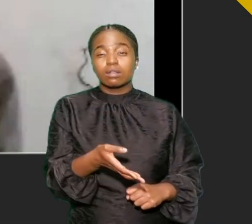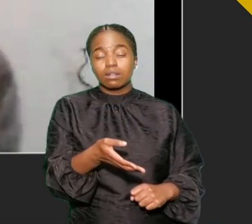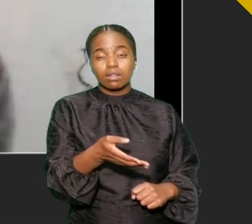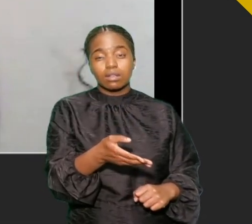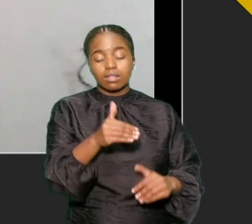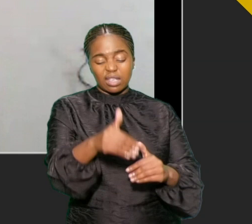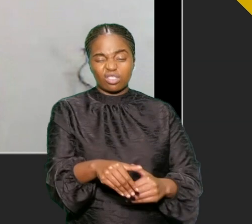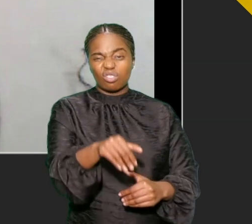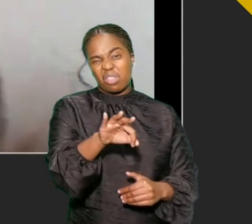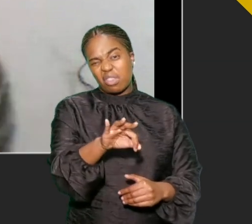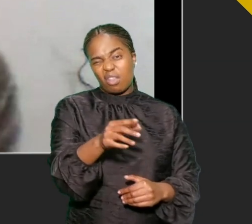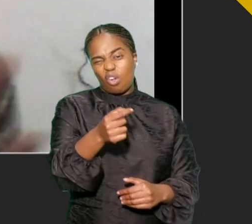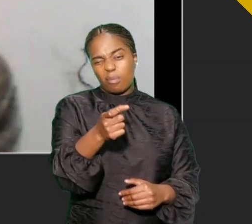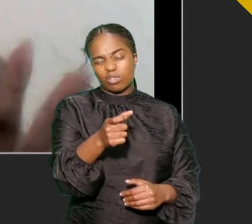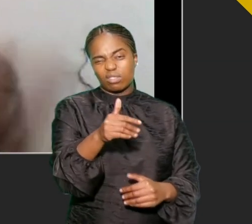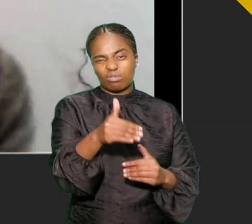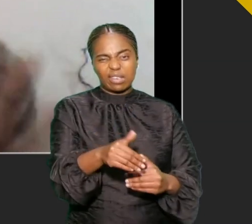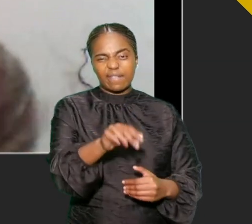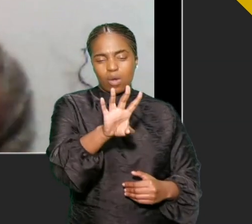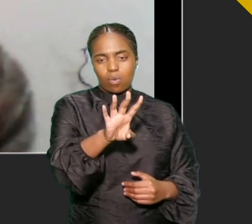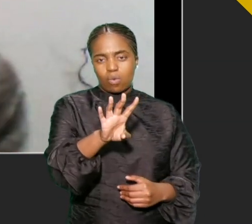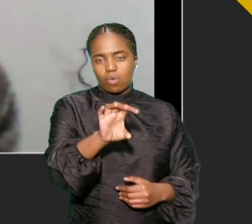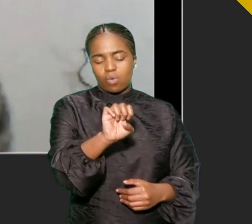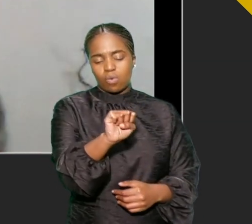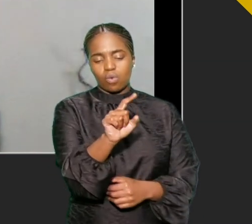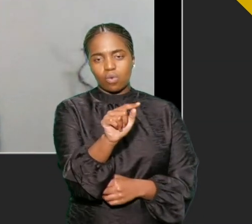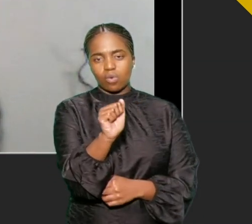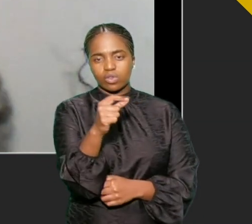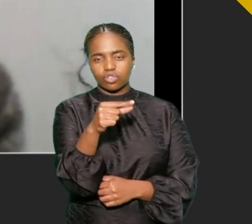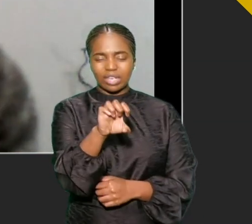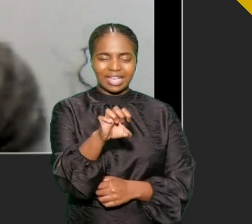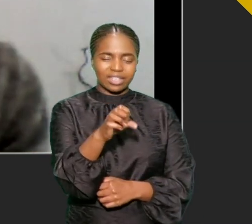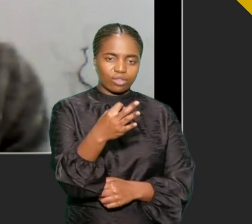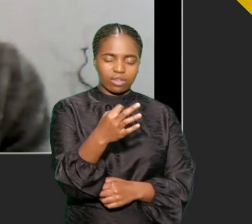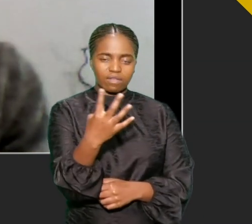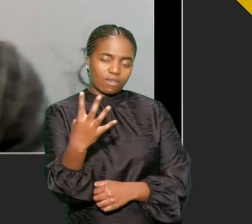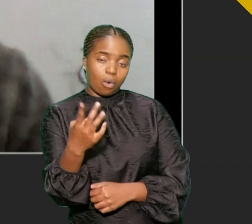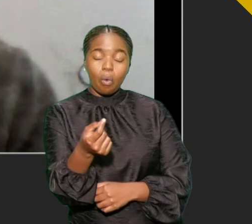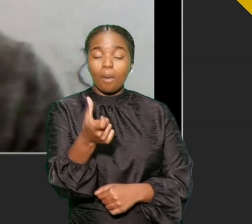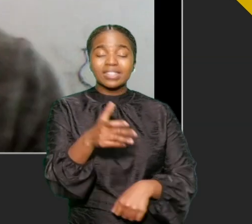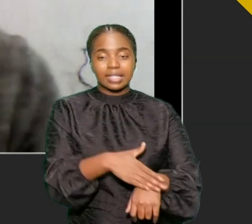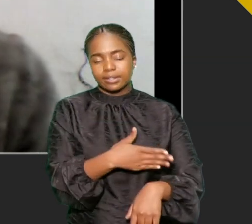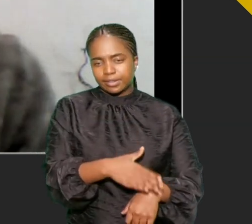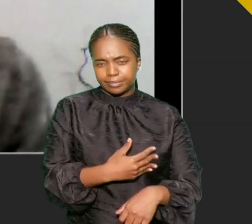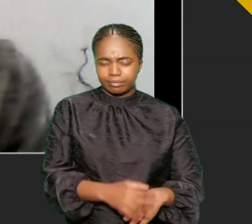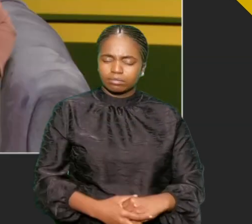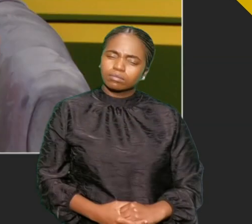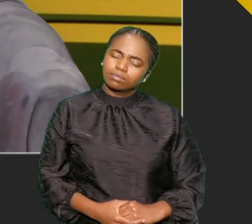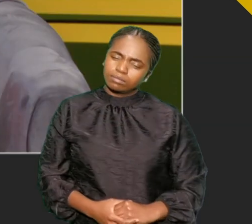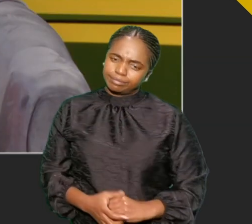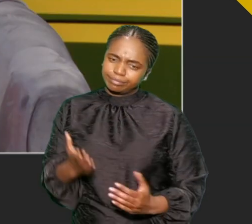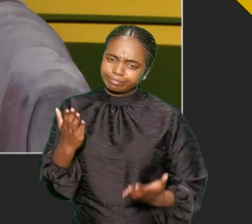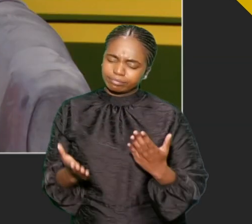borderline stage 4. So I was, by then it was really almost fatal. Khasi, maybe